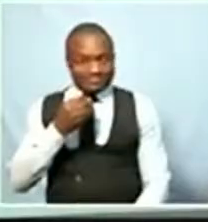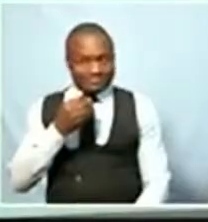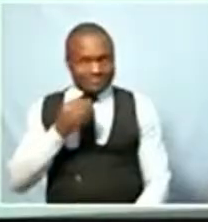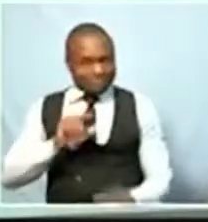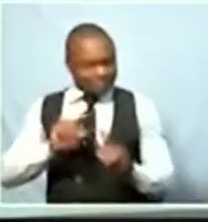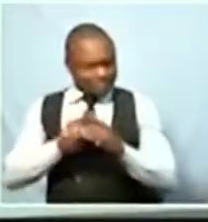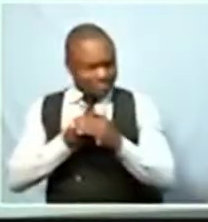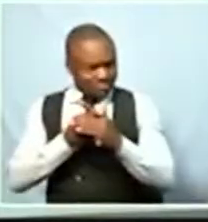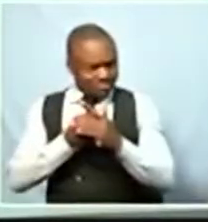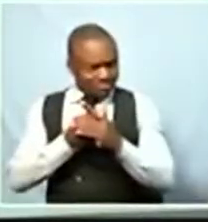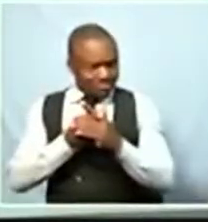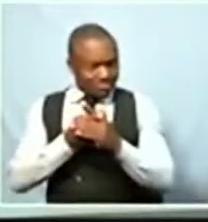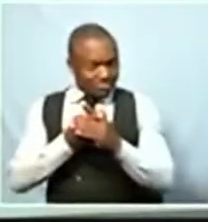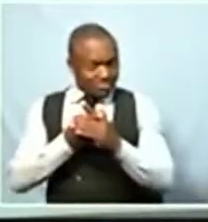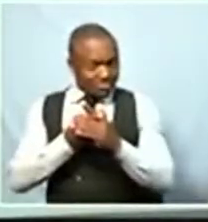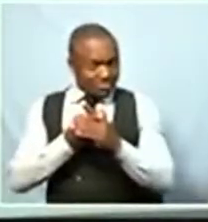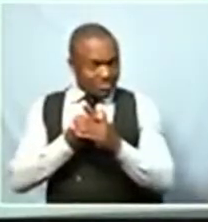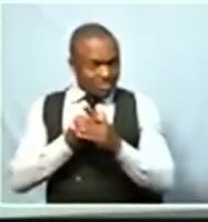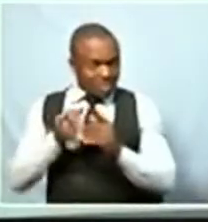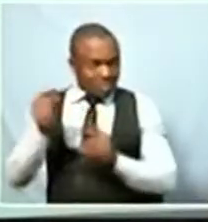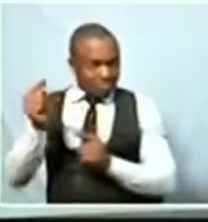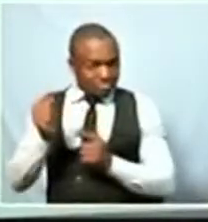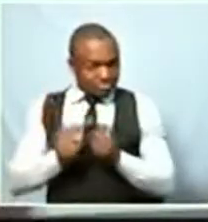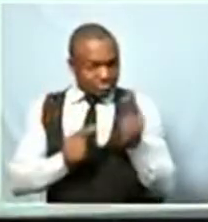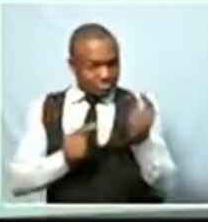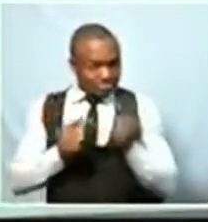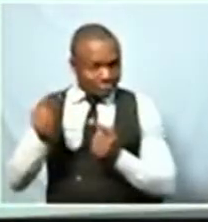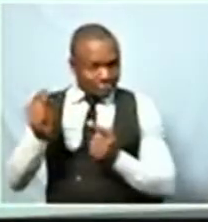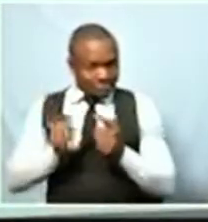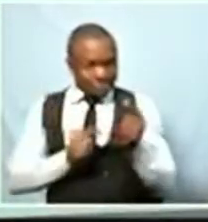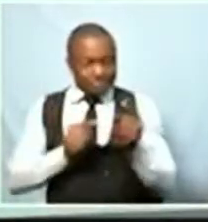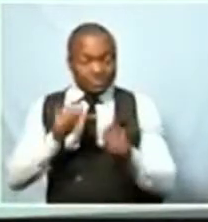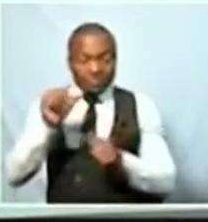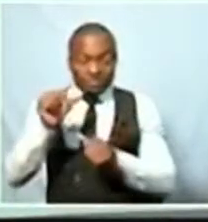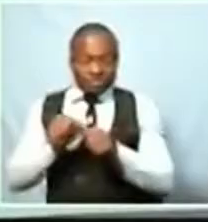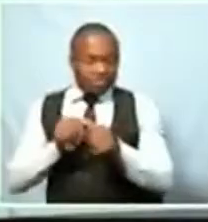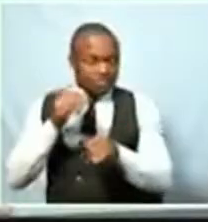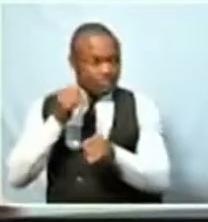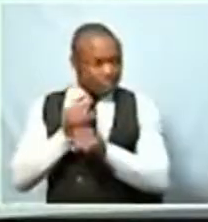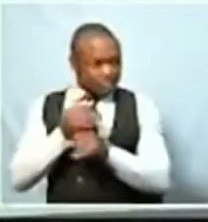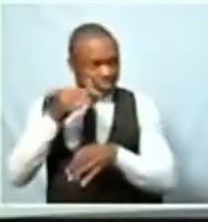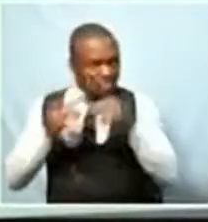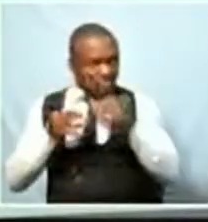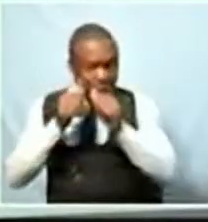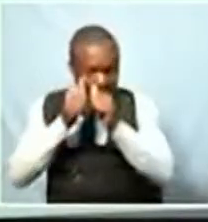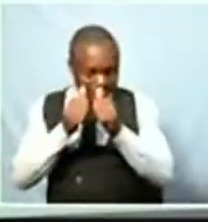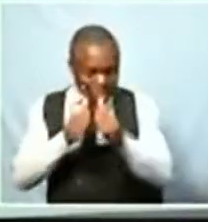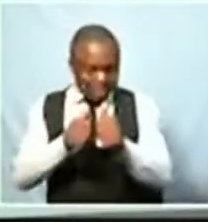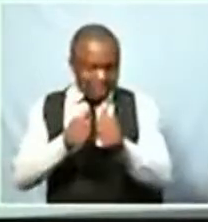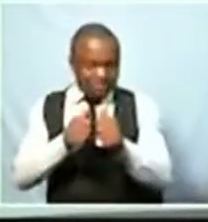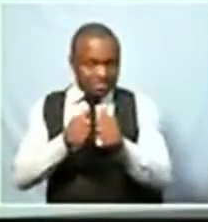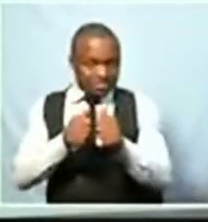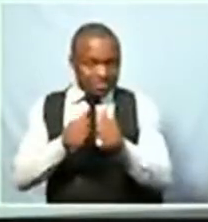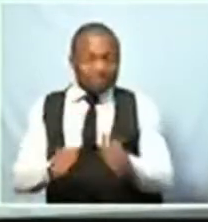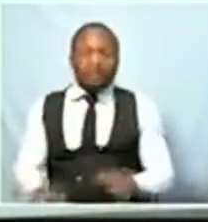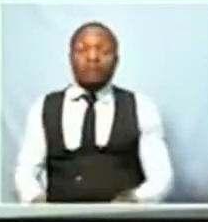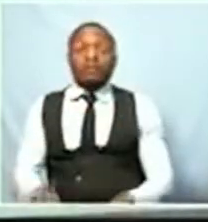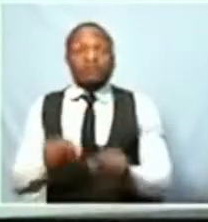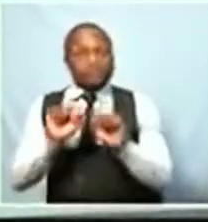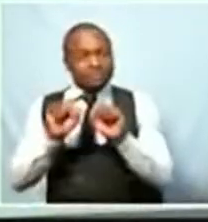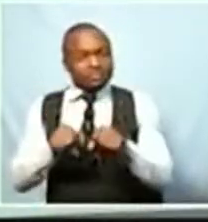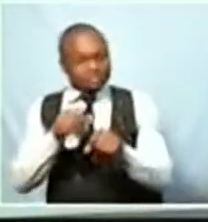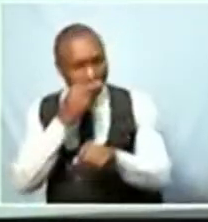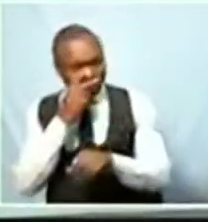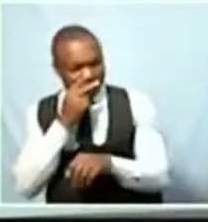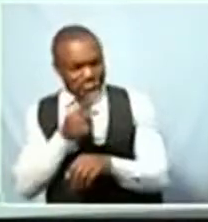started coming up, I think, throughout the year. I think if you've been following, you may have noticed